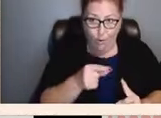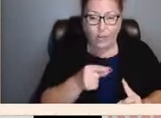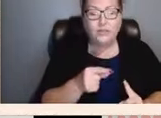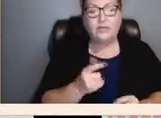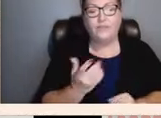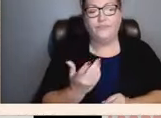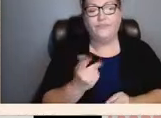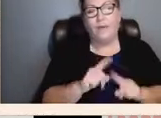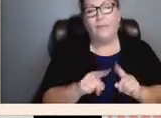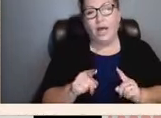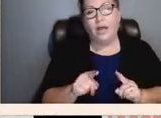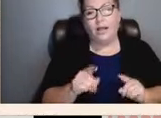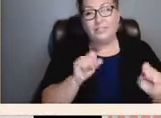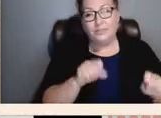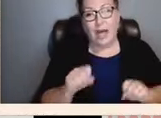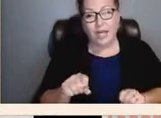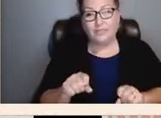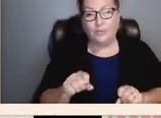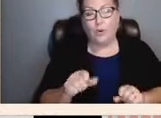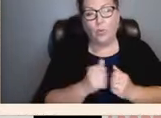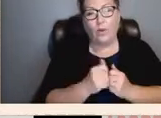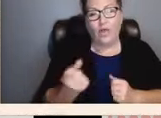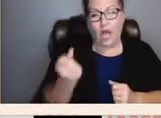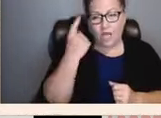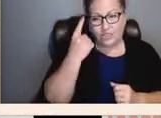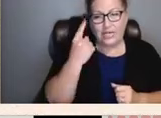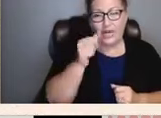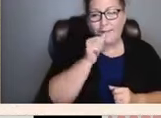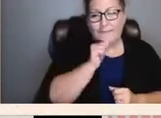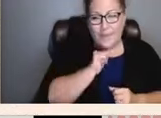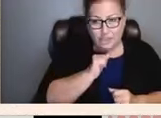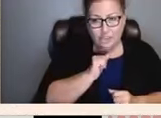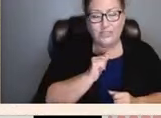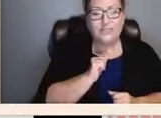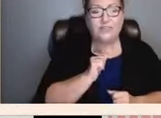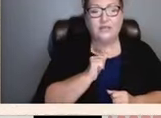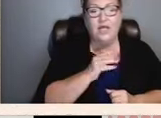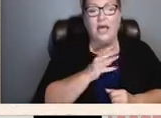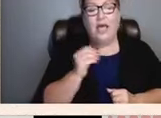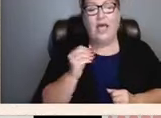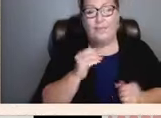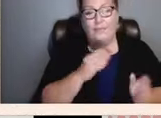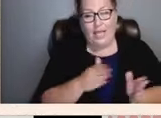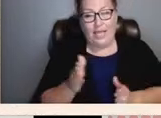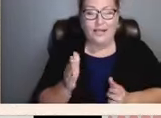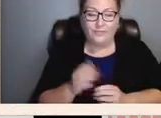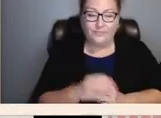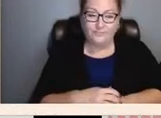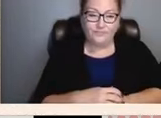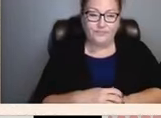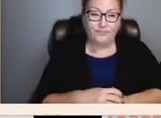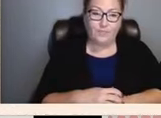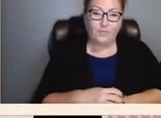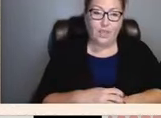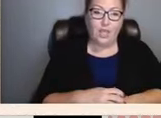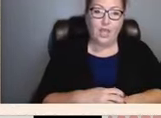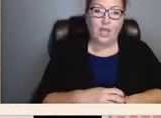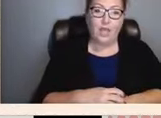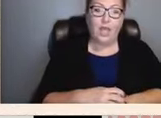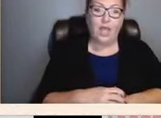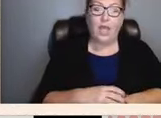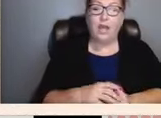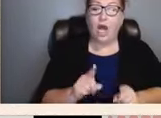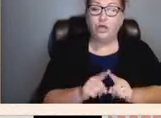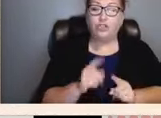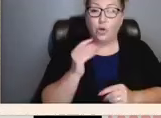is possible with understanding, patience, and planning, and to move forward. And hey,